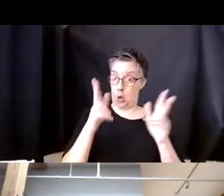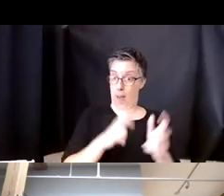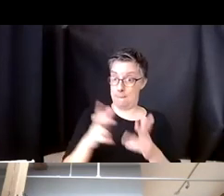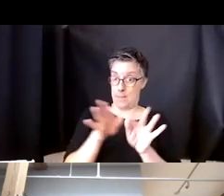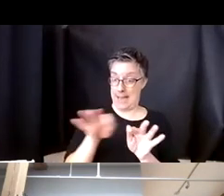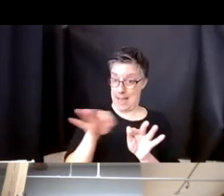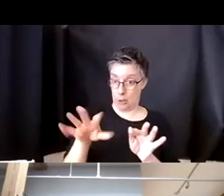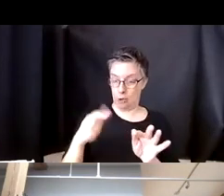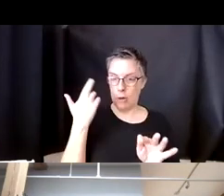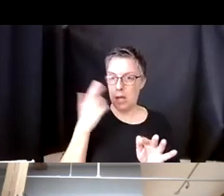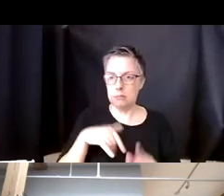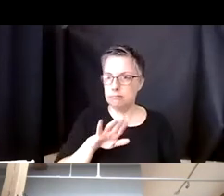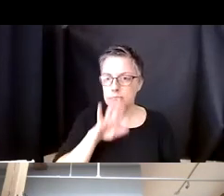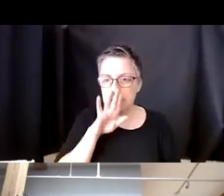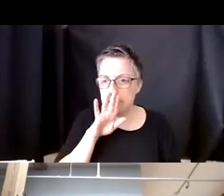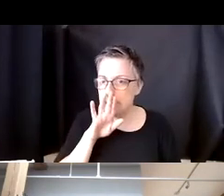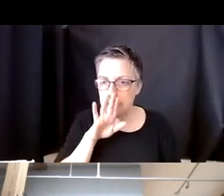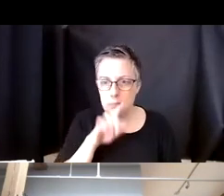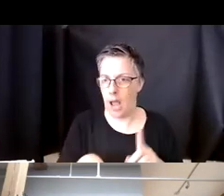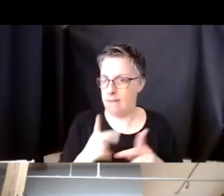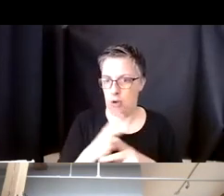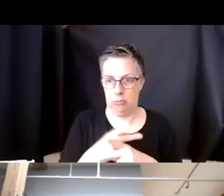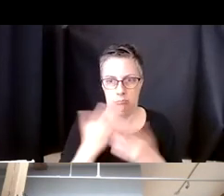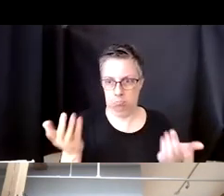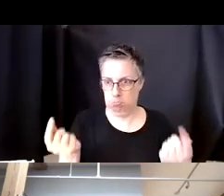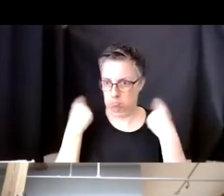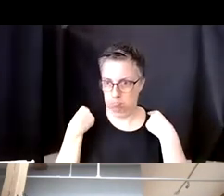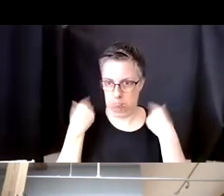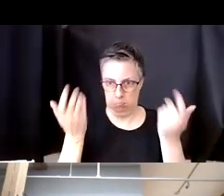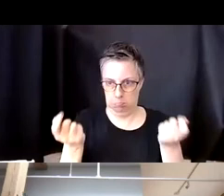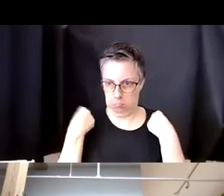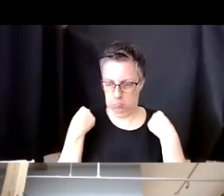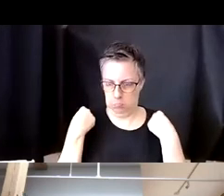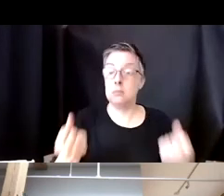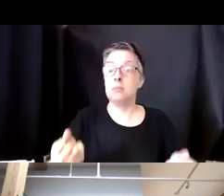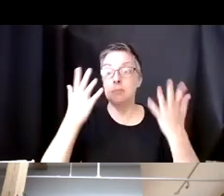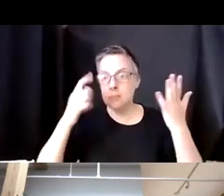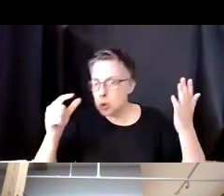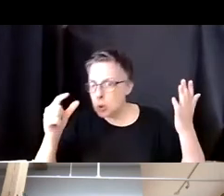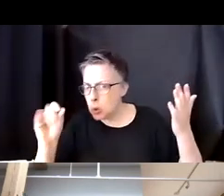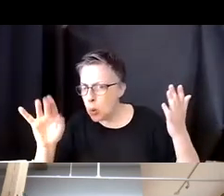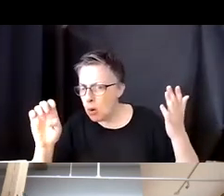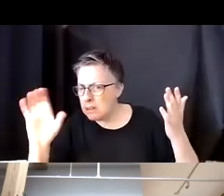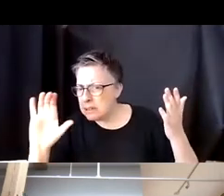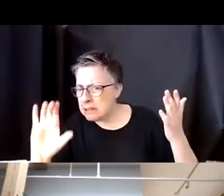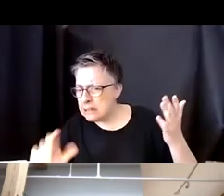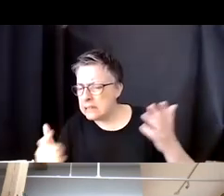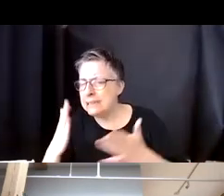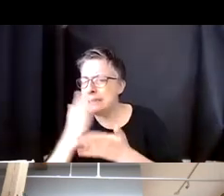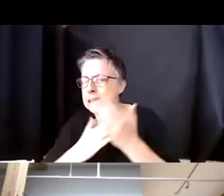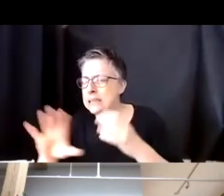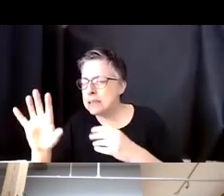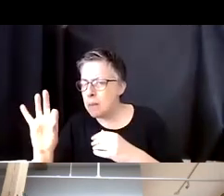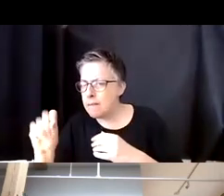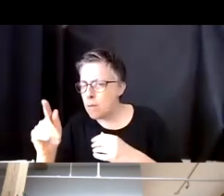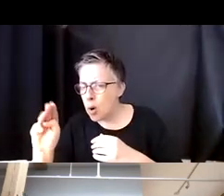captions and realized that I couldn't figure it out. After lots of Googling, some forums, and a couple of YouTube